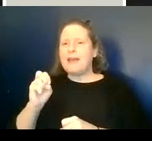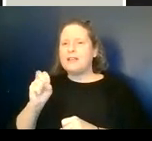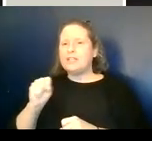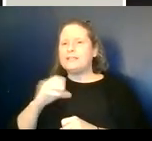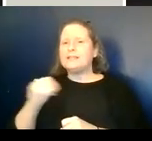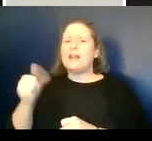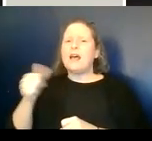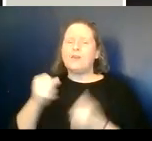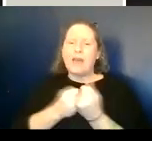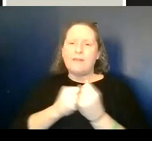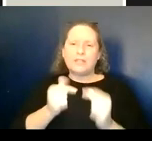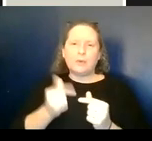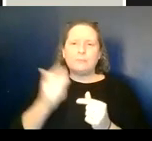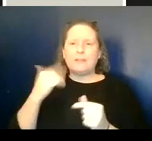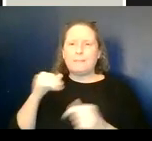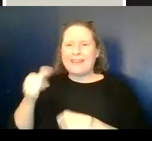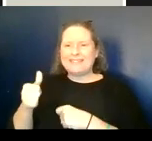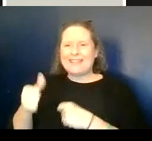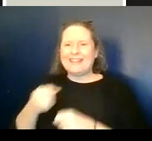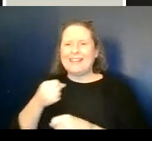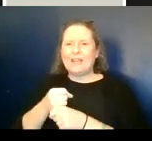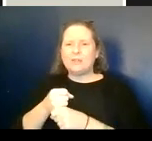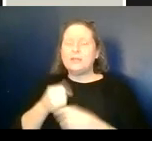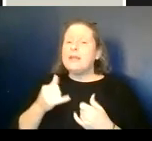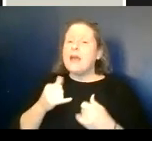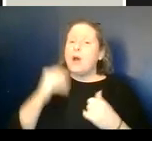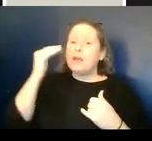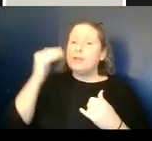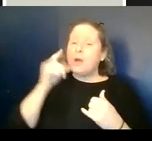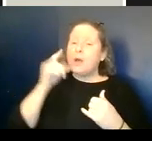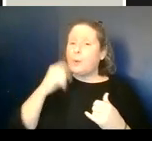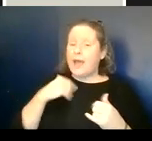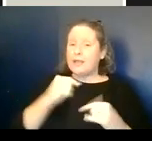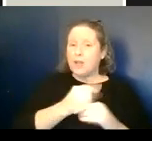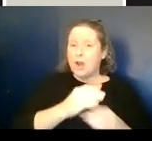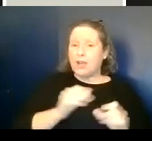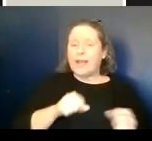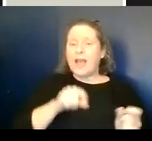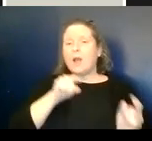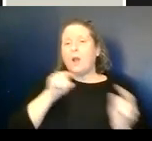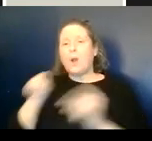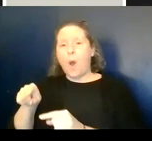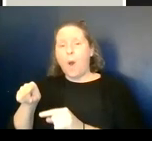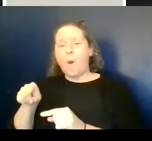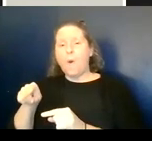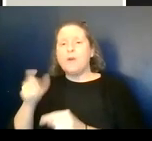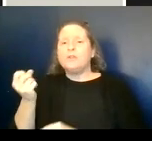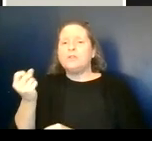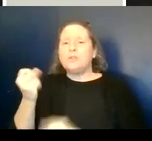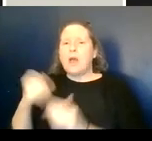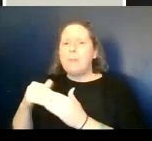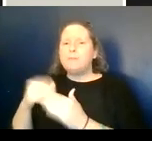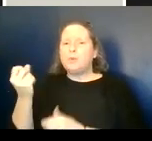is that now an adult with a guardian can attend up to 12 counseling sessions free